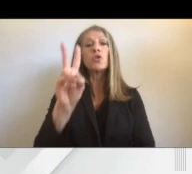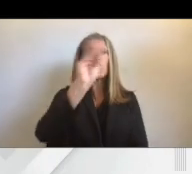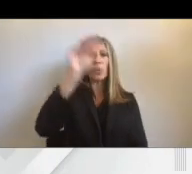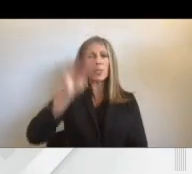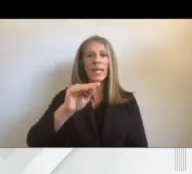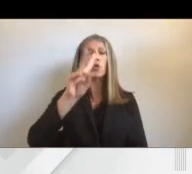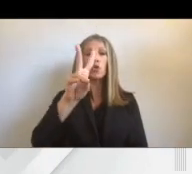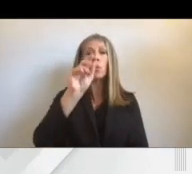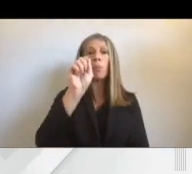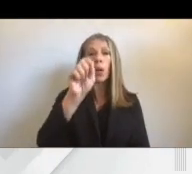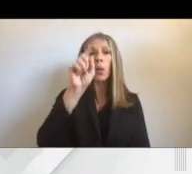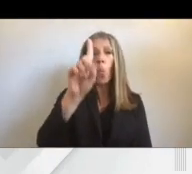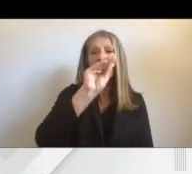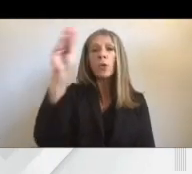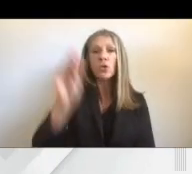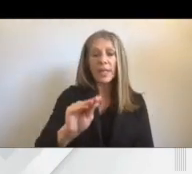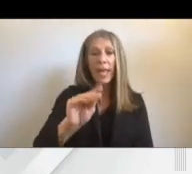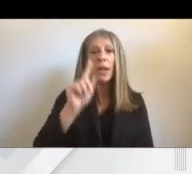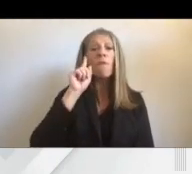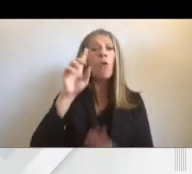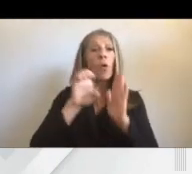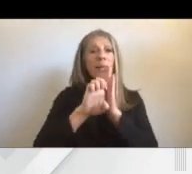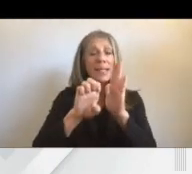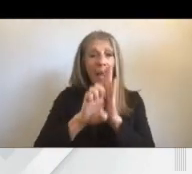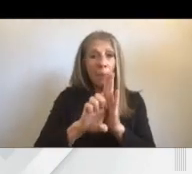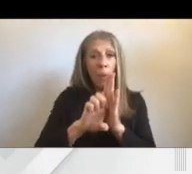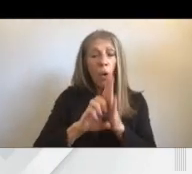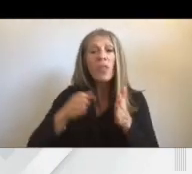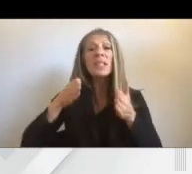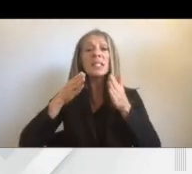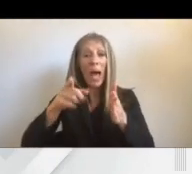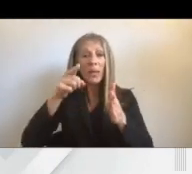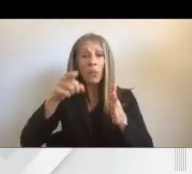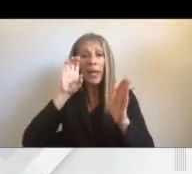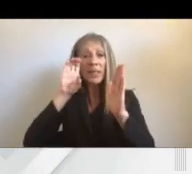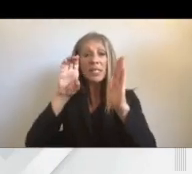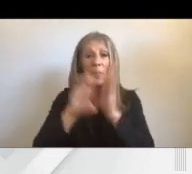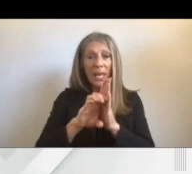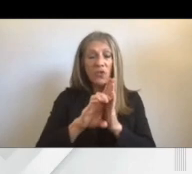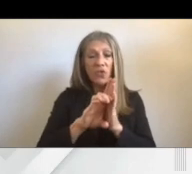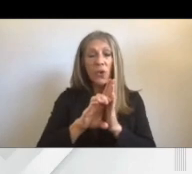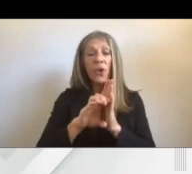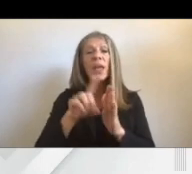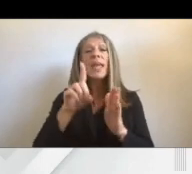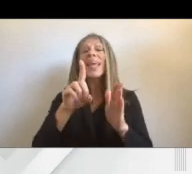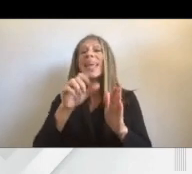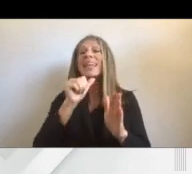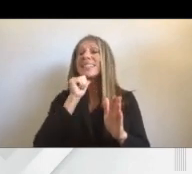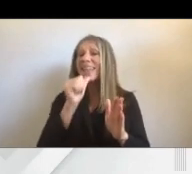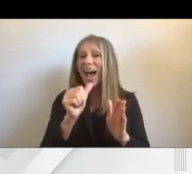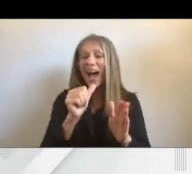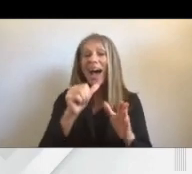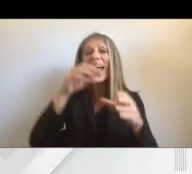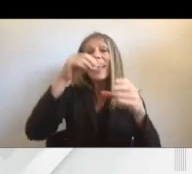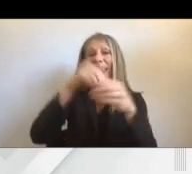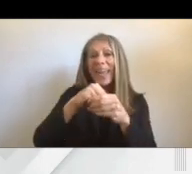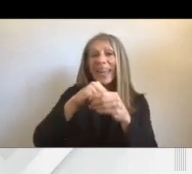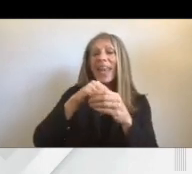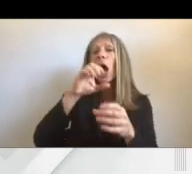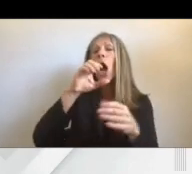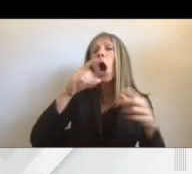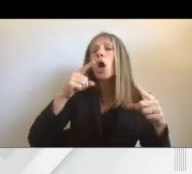2.1%. For example, the sidewalk in this picture is sidewalk that's not within a crosswalk.